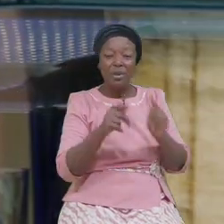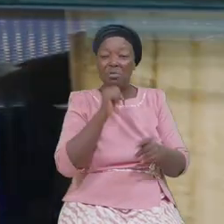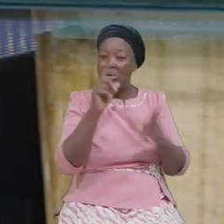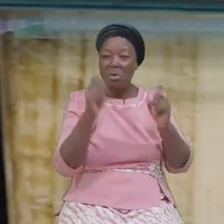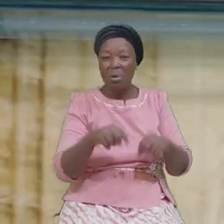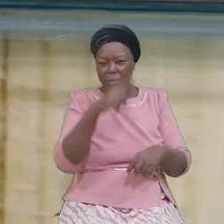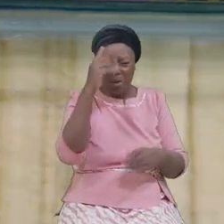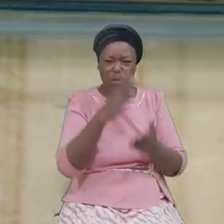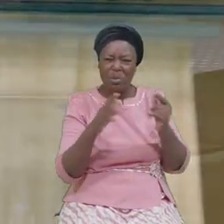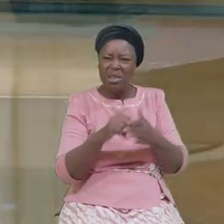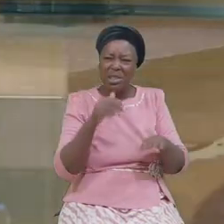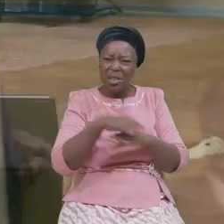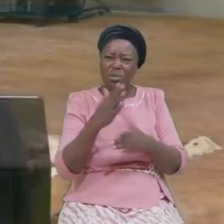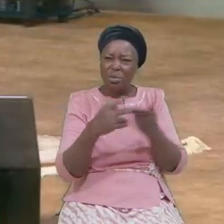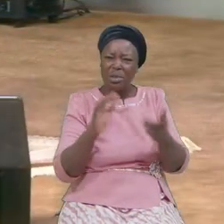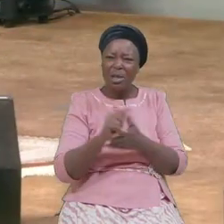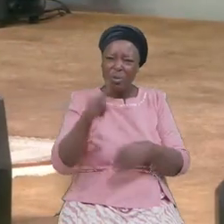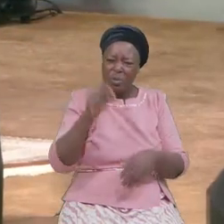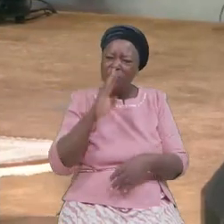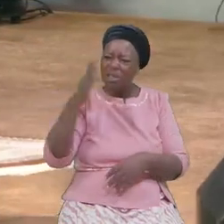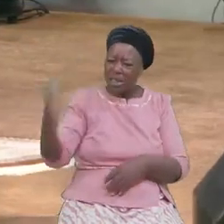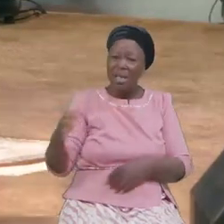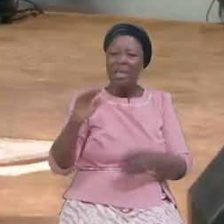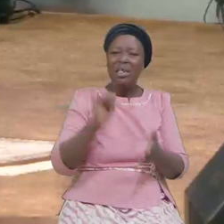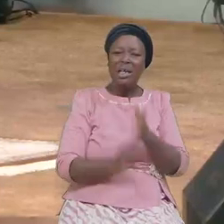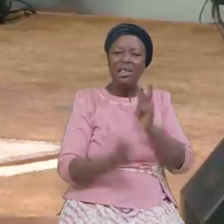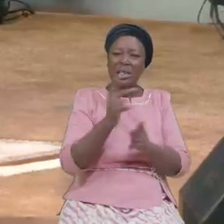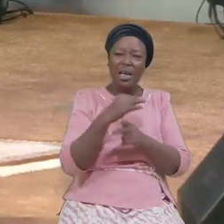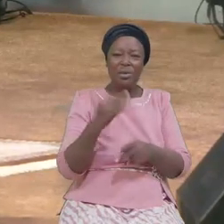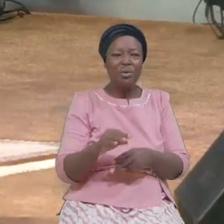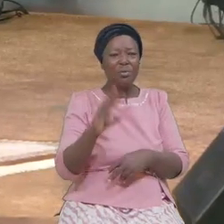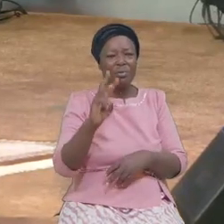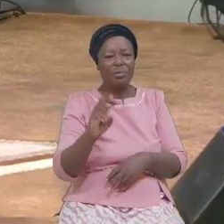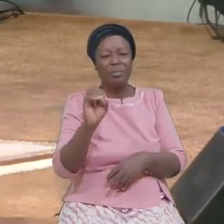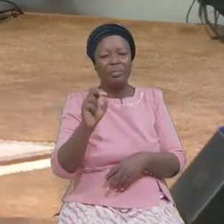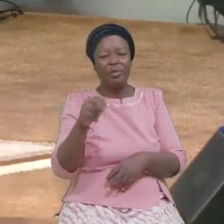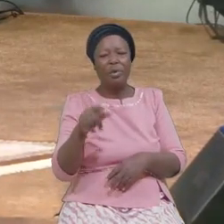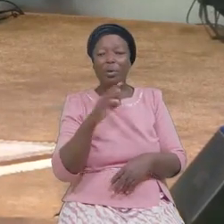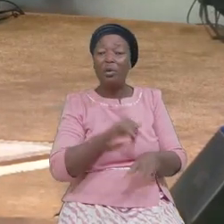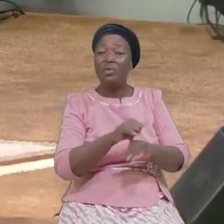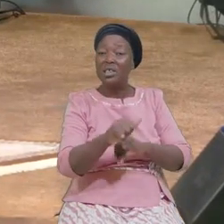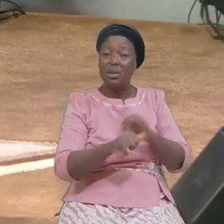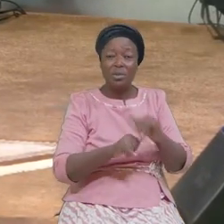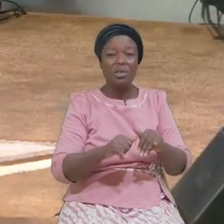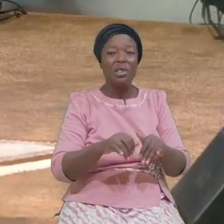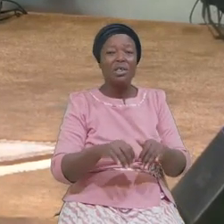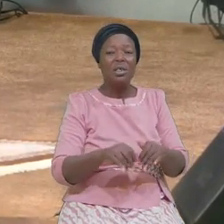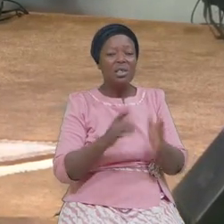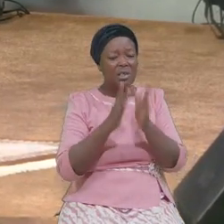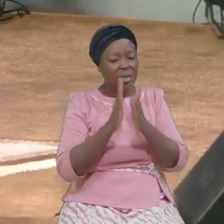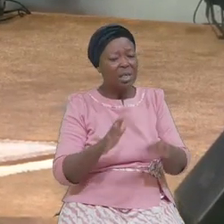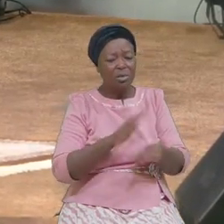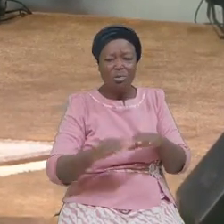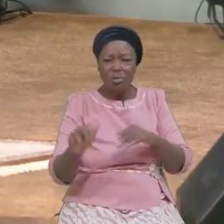something and you have to be there. That kind of weapon of deception. Christians don't